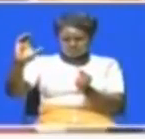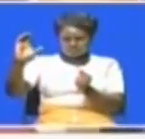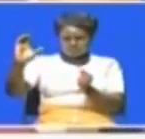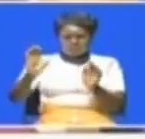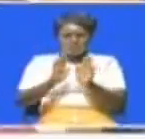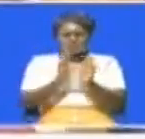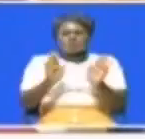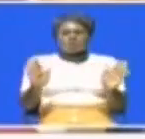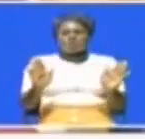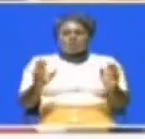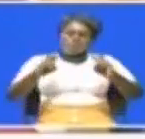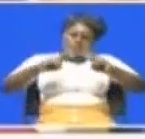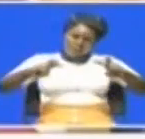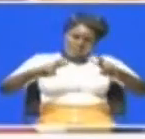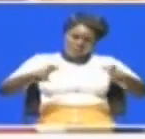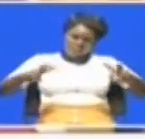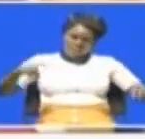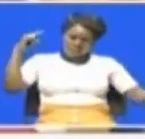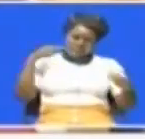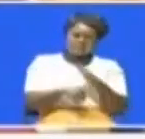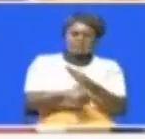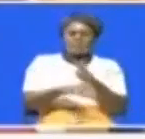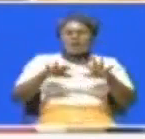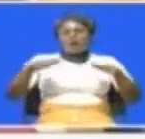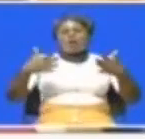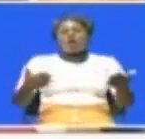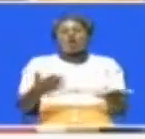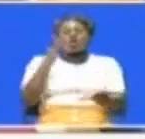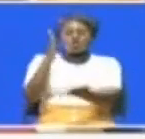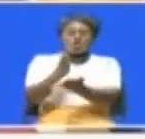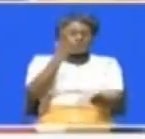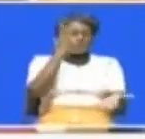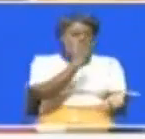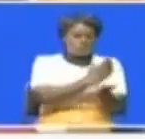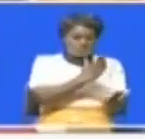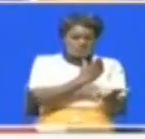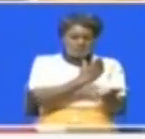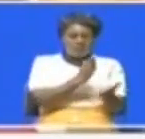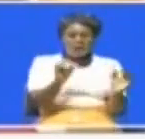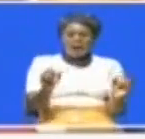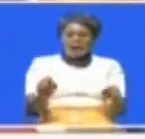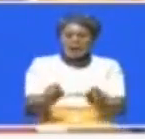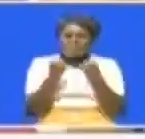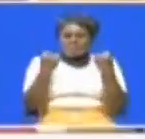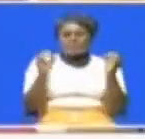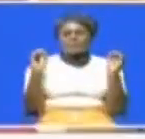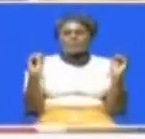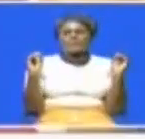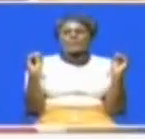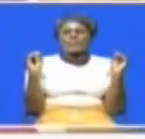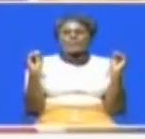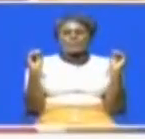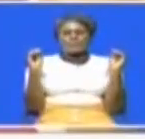no proper scrutiny or verification ever took